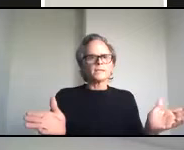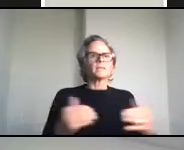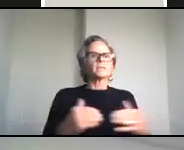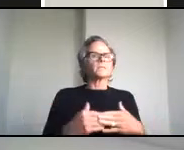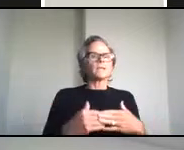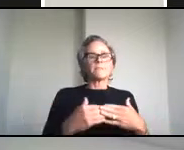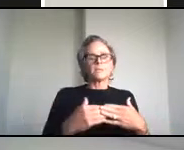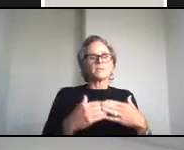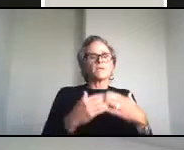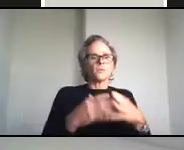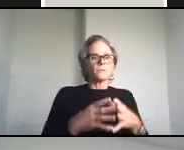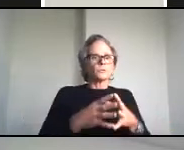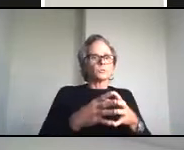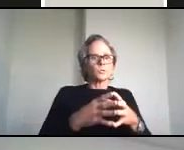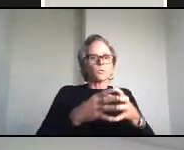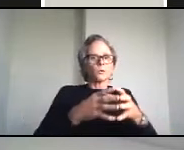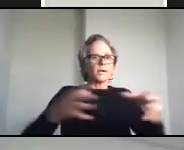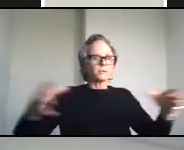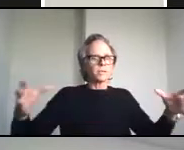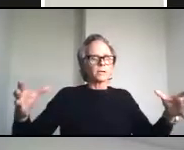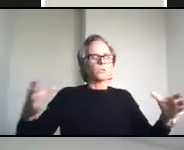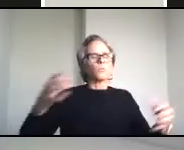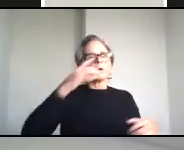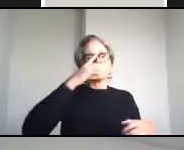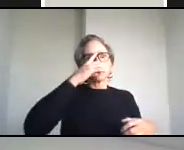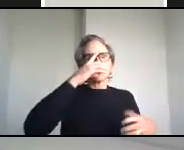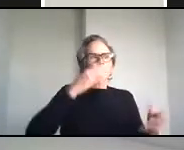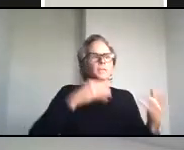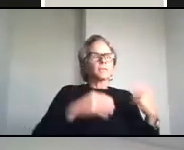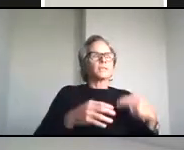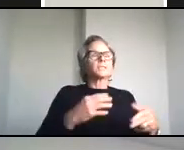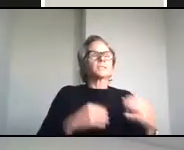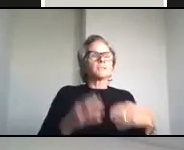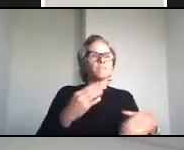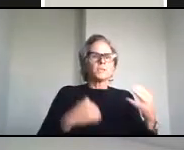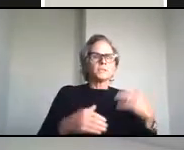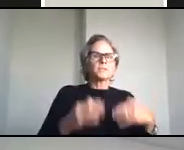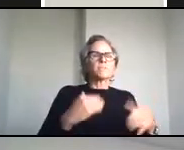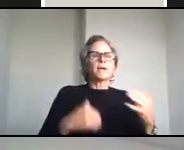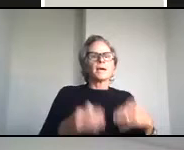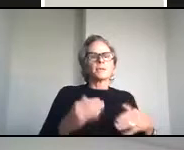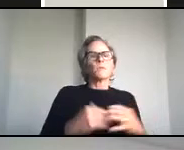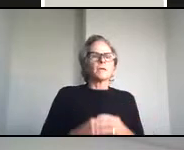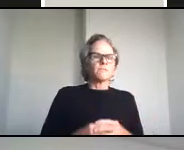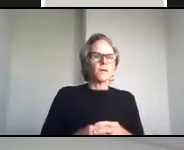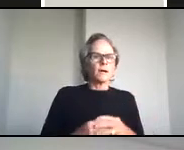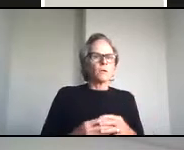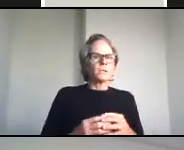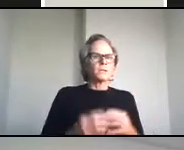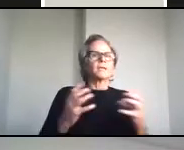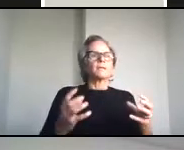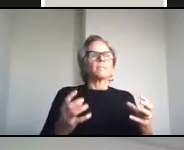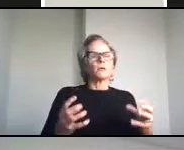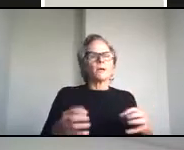of ideas. The library itself opens you to a world outside of the walls. I think this is this is the pathway for how